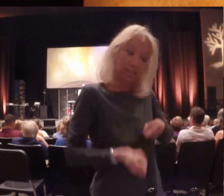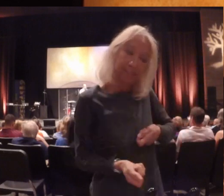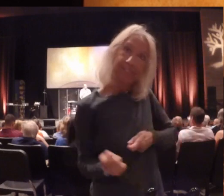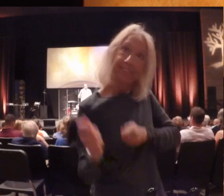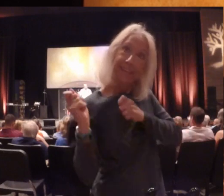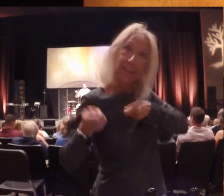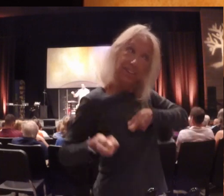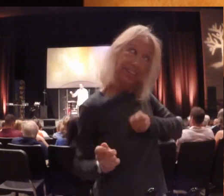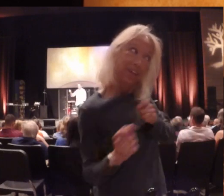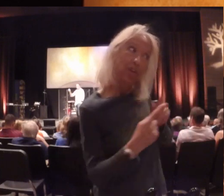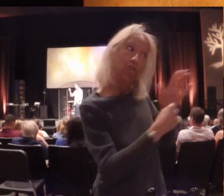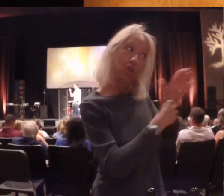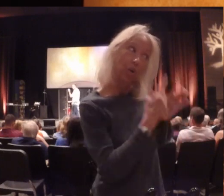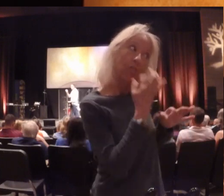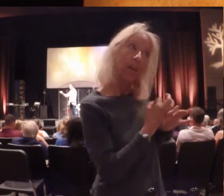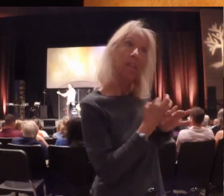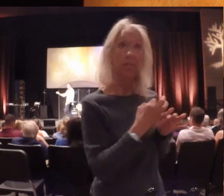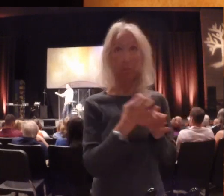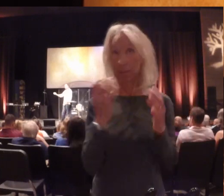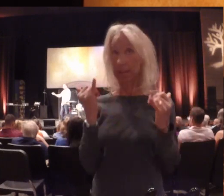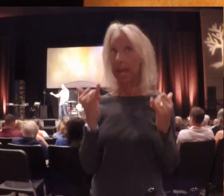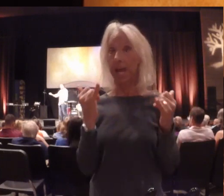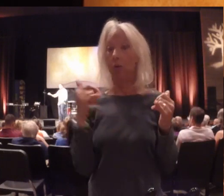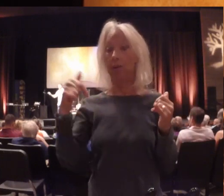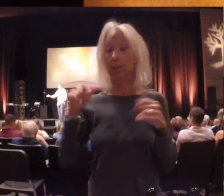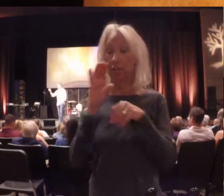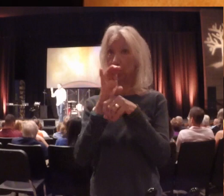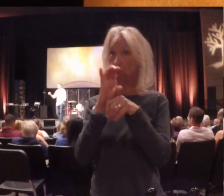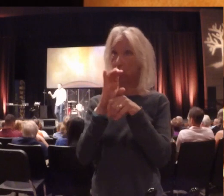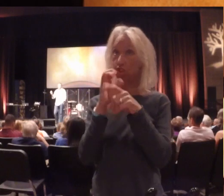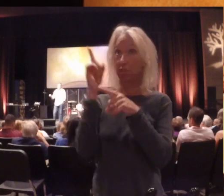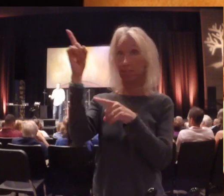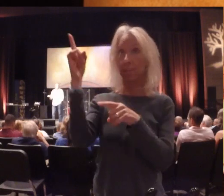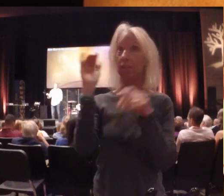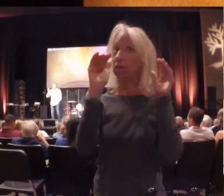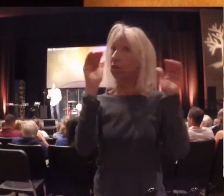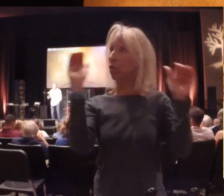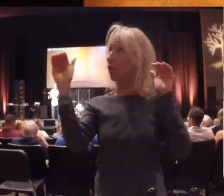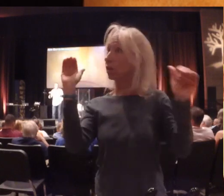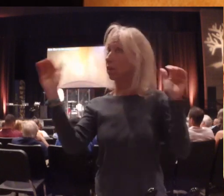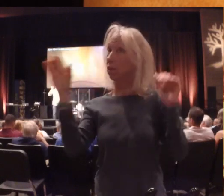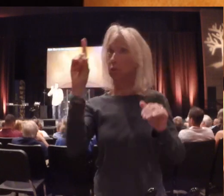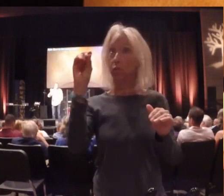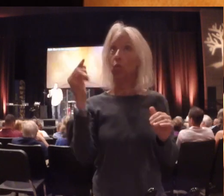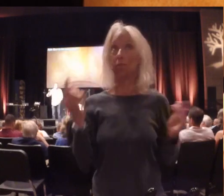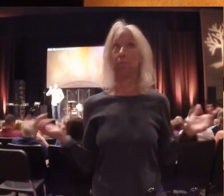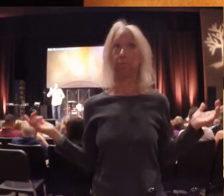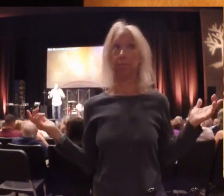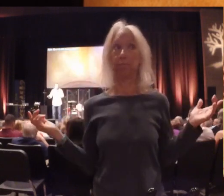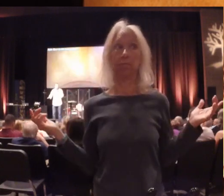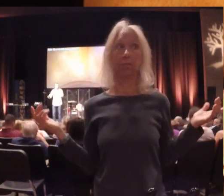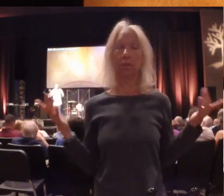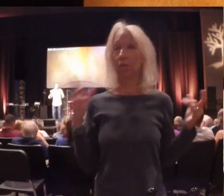to dig some ditches. You're going to have to show me a faith that works. And as we go into this next season of our church, God is going to be calling all of us to do something.